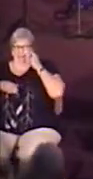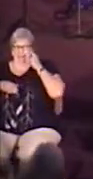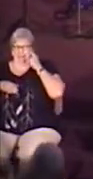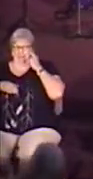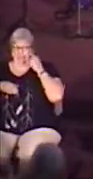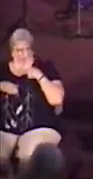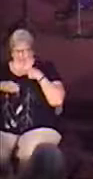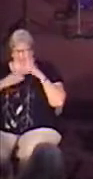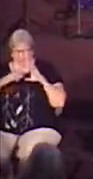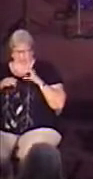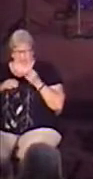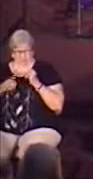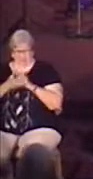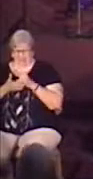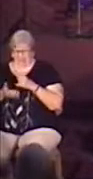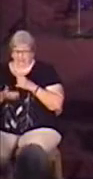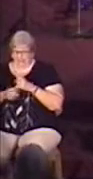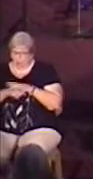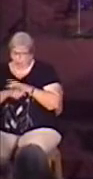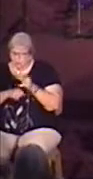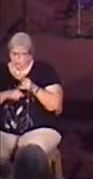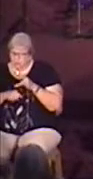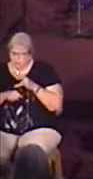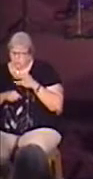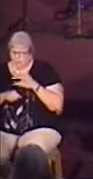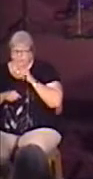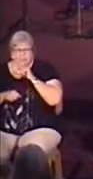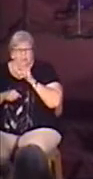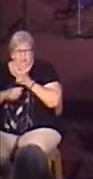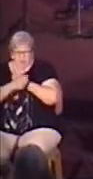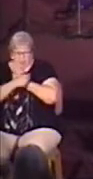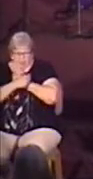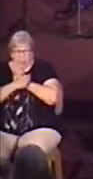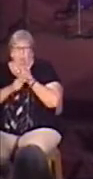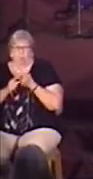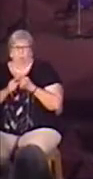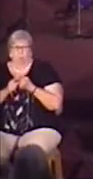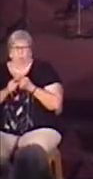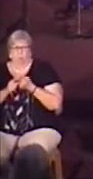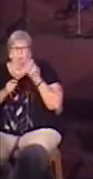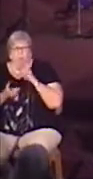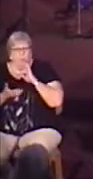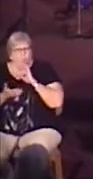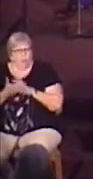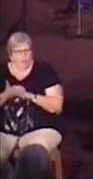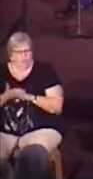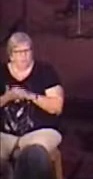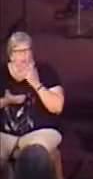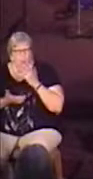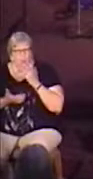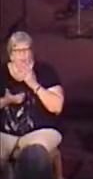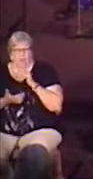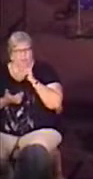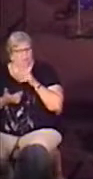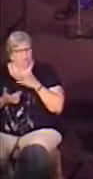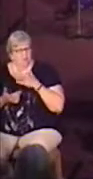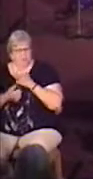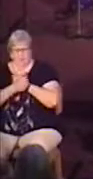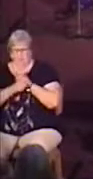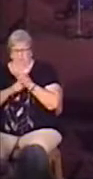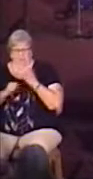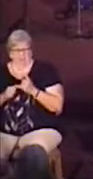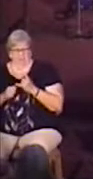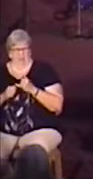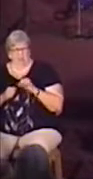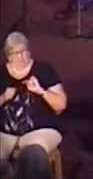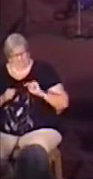do something that caused you to feel unloved? Or wives, wow, I really feel unloved in this moment. You're really